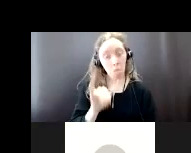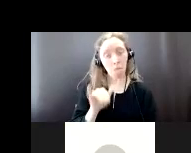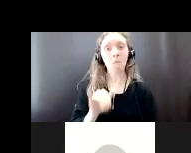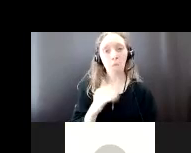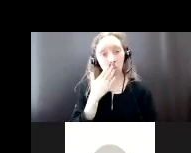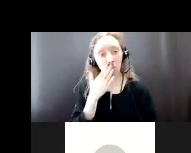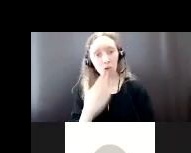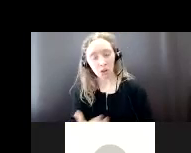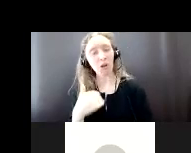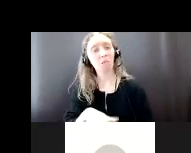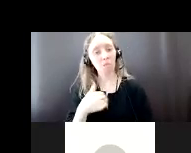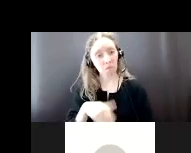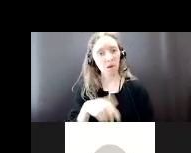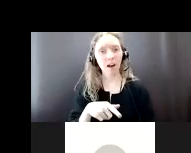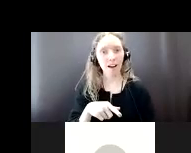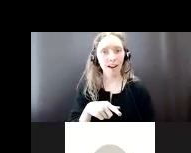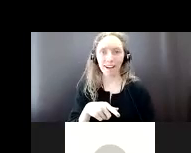get them to give me their money.